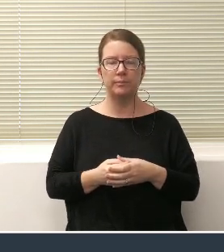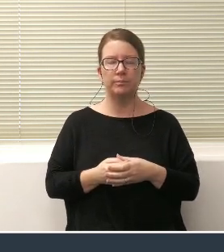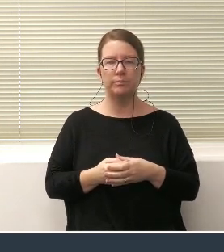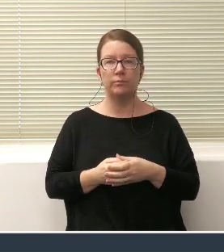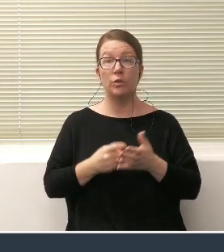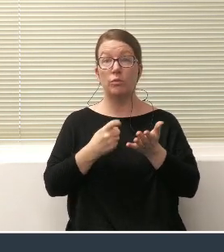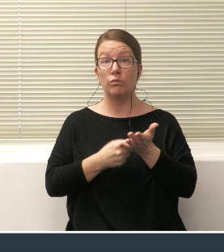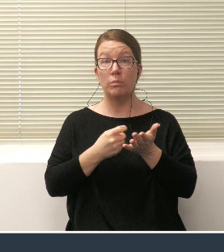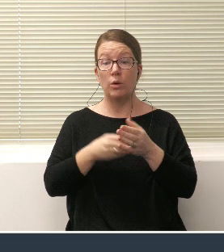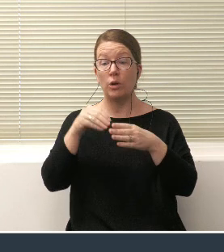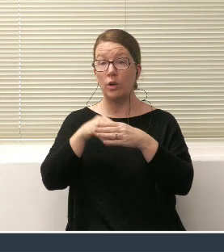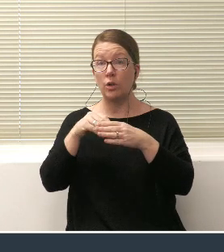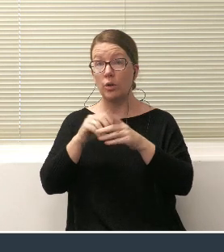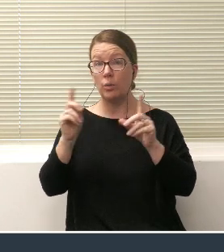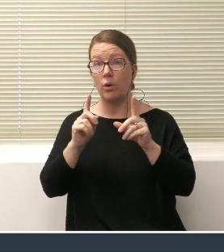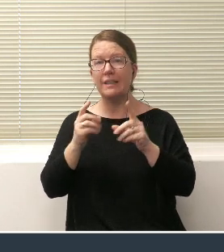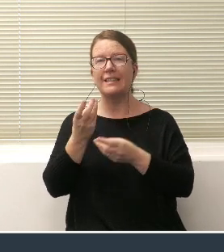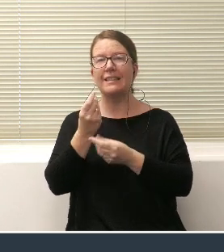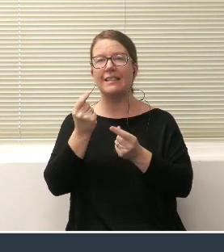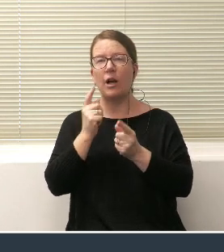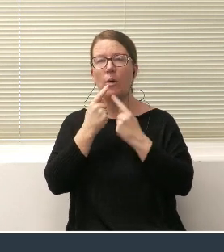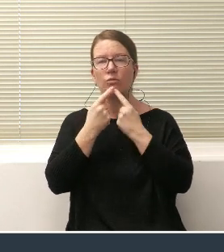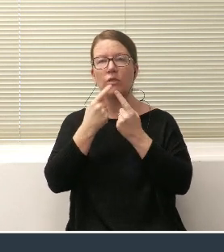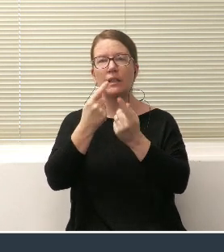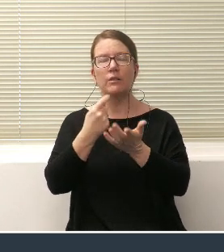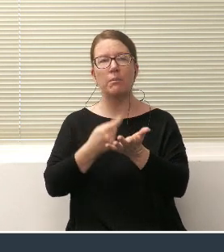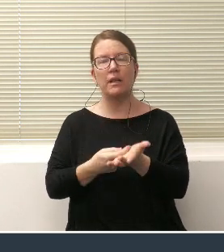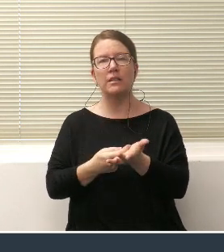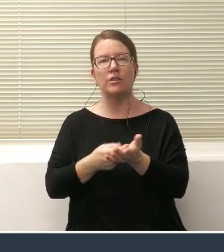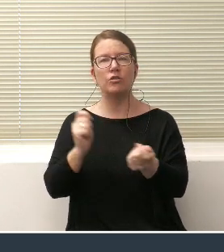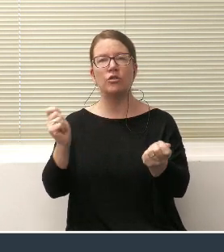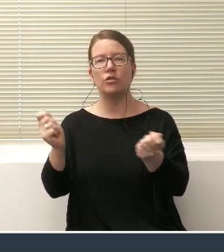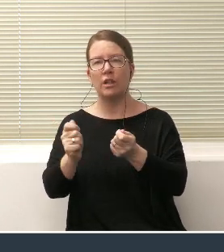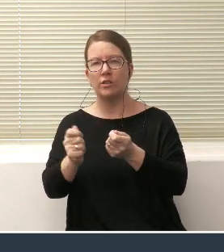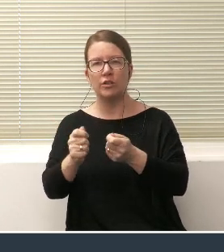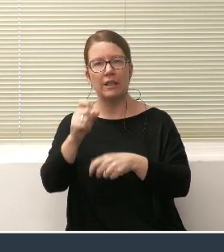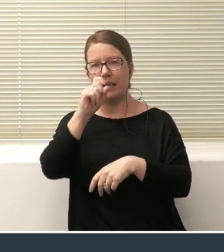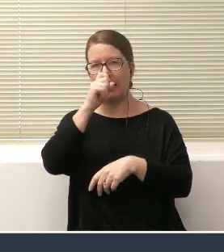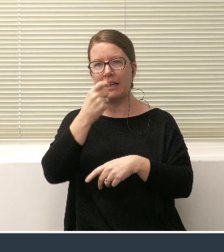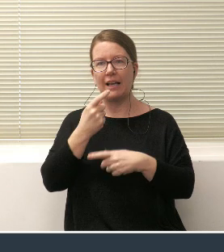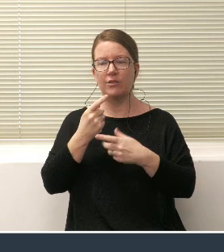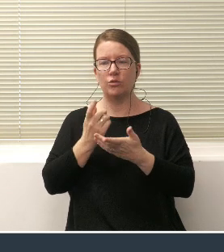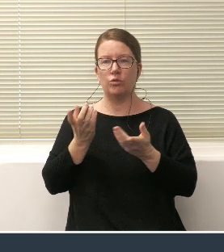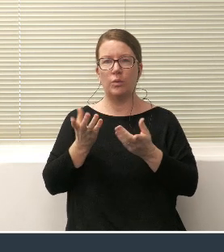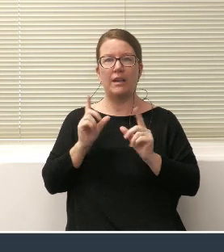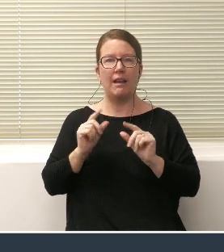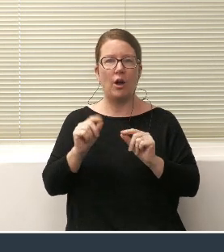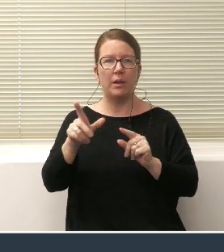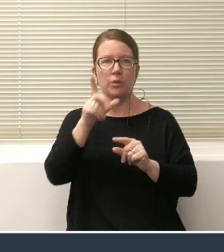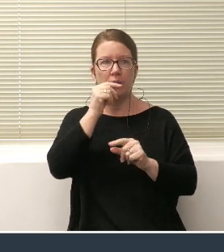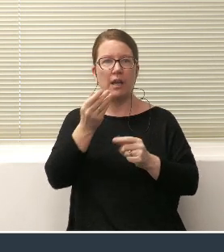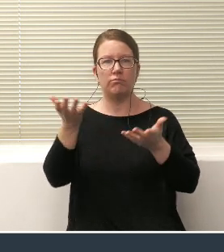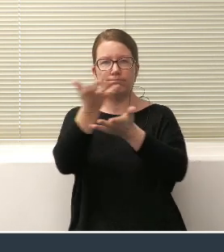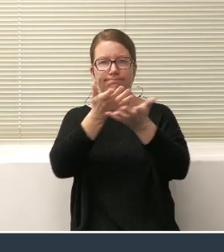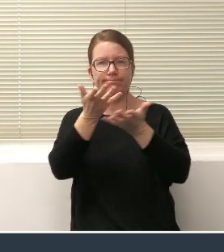And the report also includes a few other recommended changes, which I also won't detail here because there'll be time to discuss them in